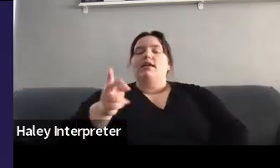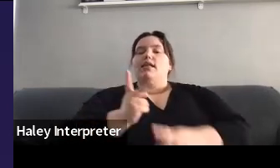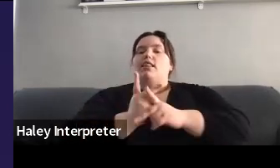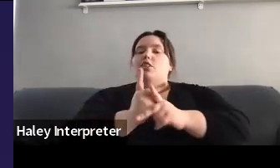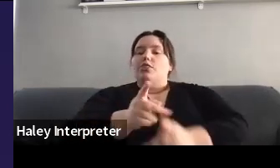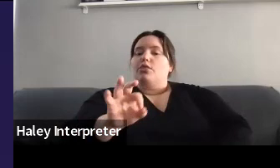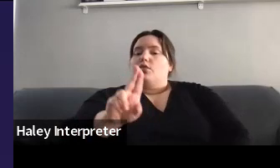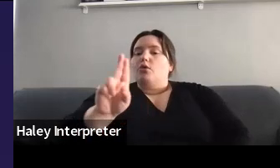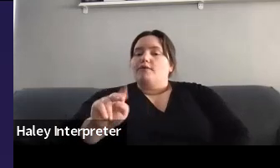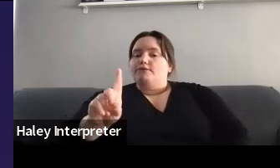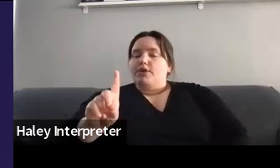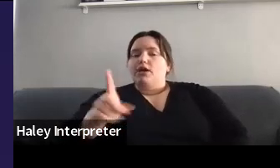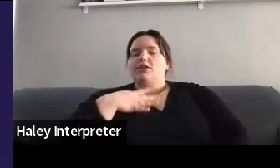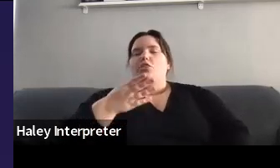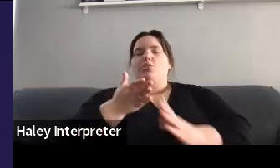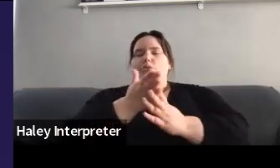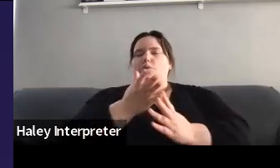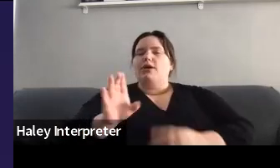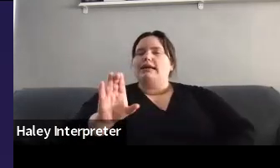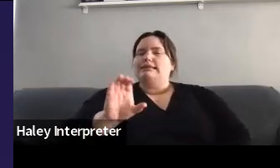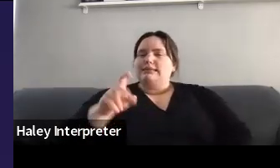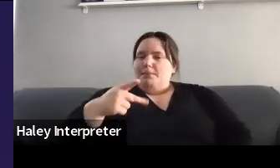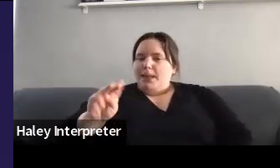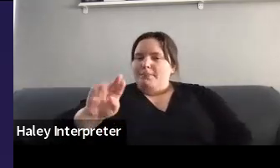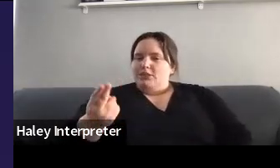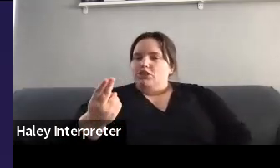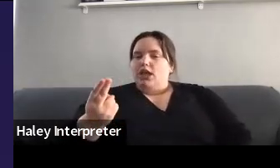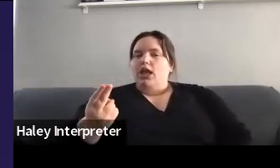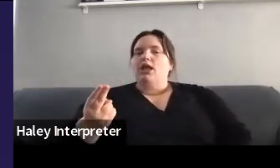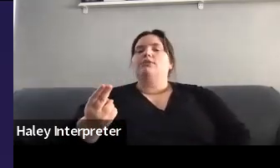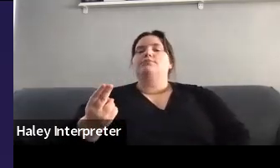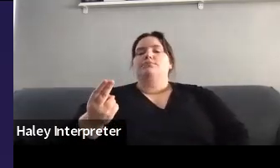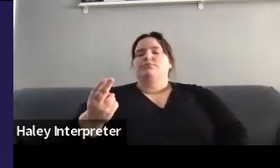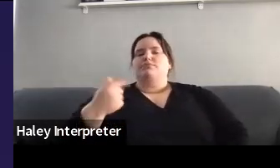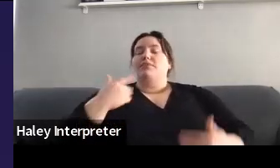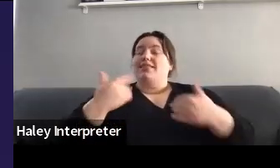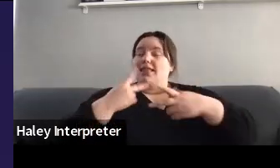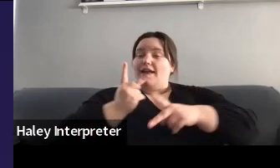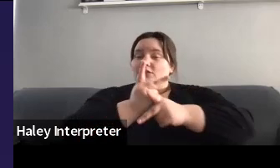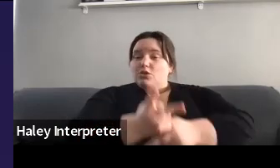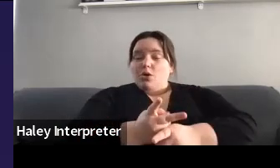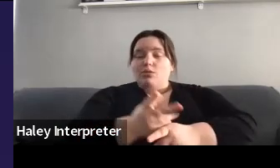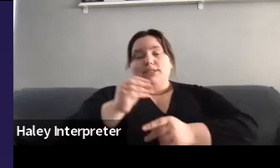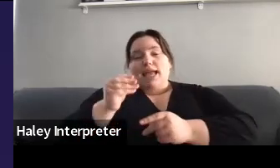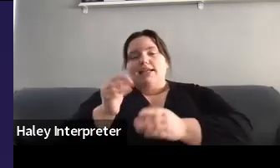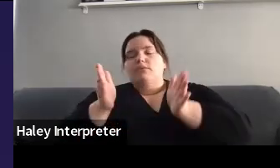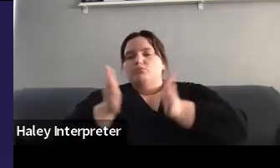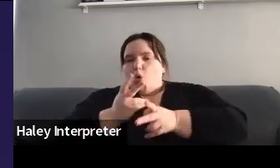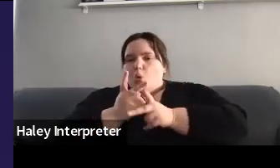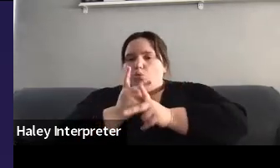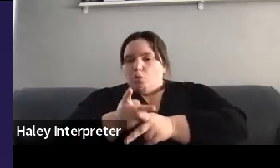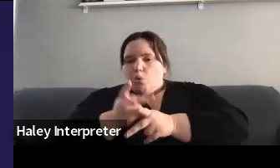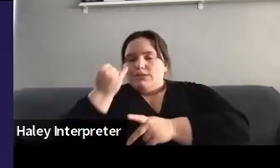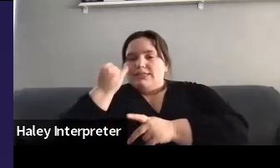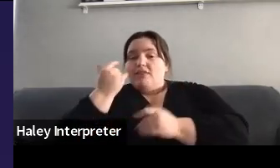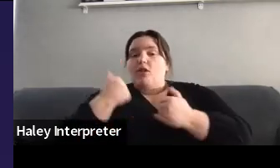at United Cerebral Palsy Michigan. Um, they have loans available, and they also have mini loans if you have a product